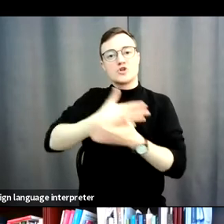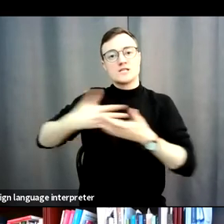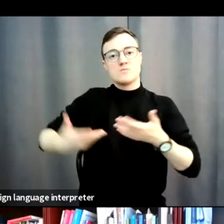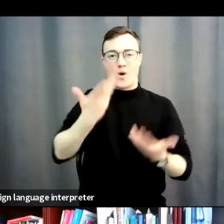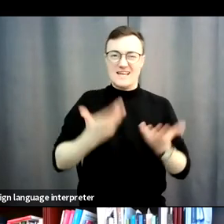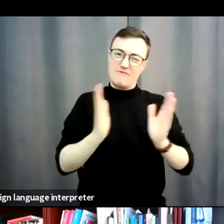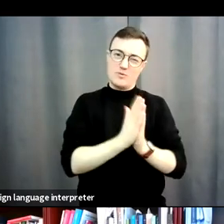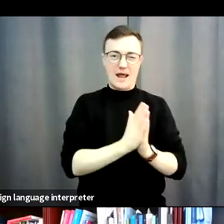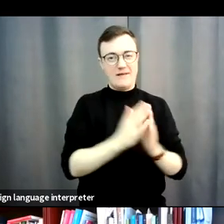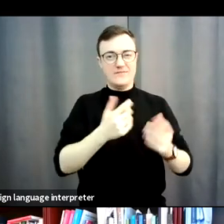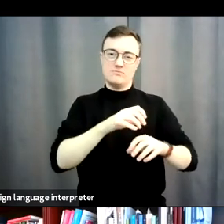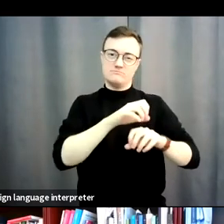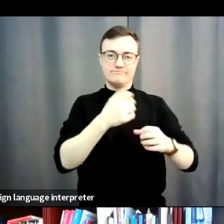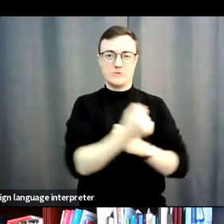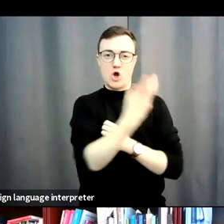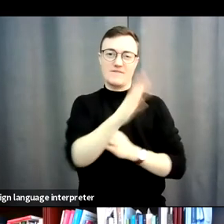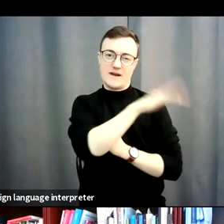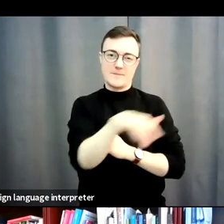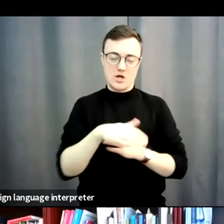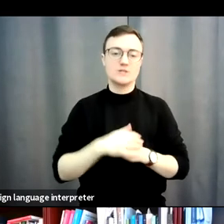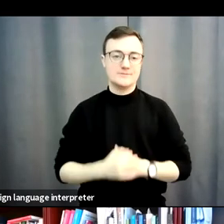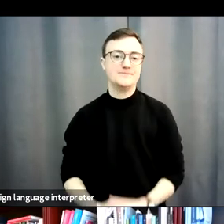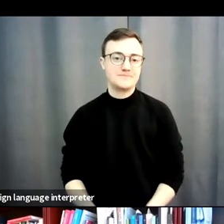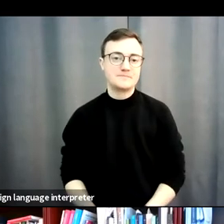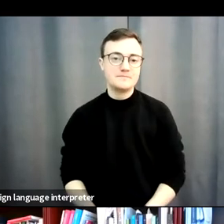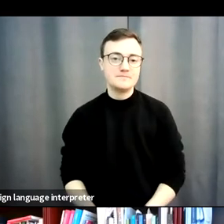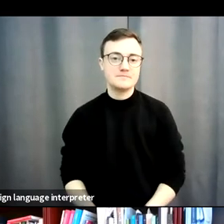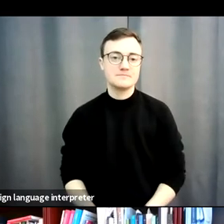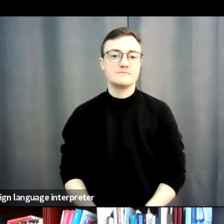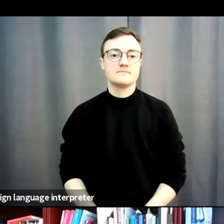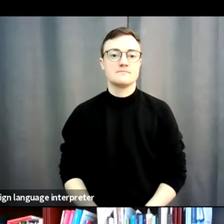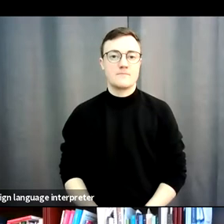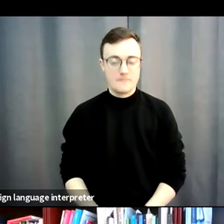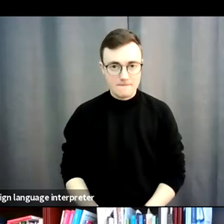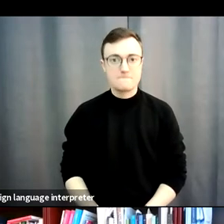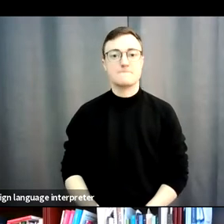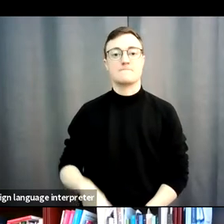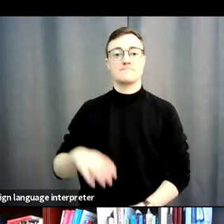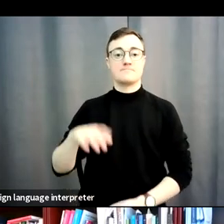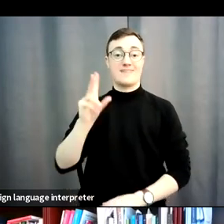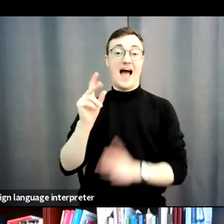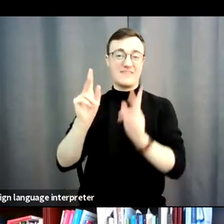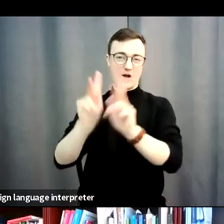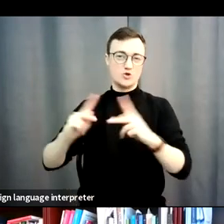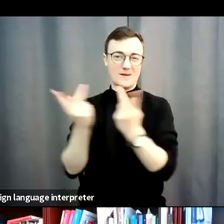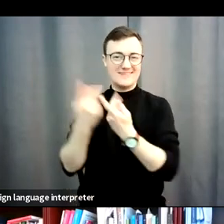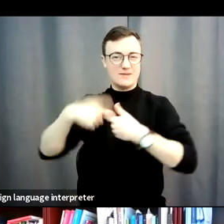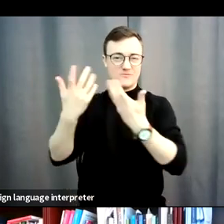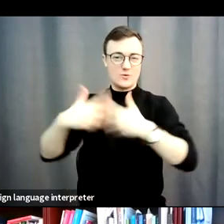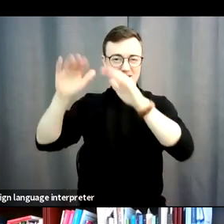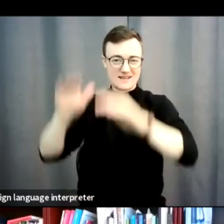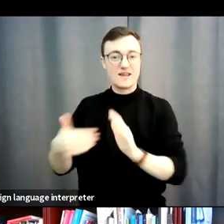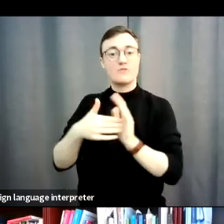disabilities were particularly highlighted. The CRPD committee is even more recent. It's from